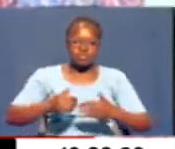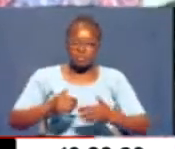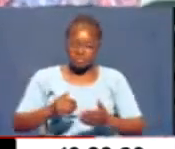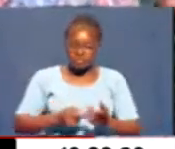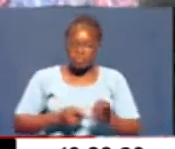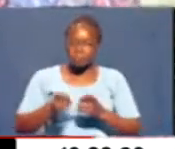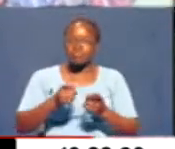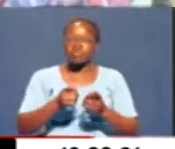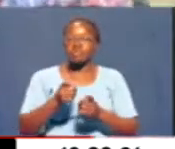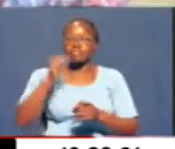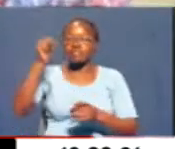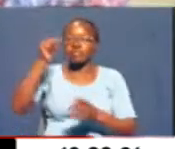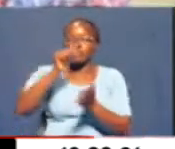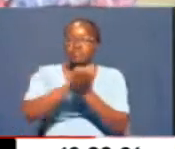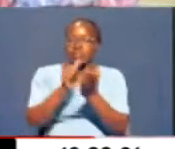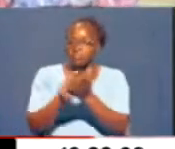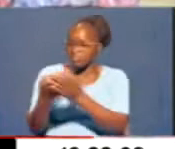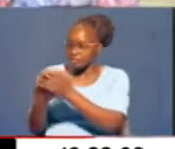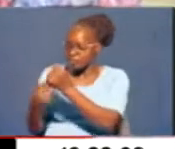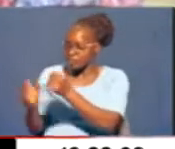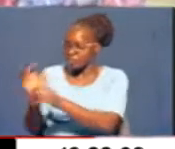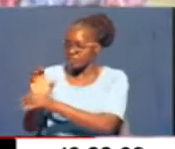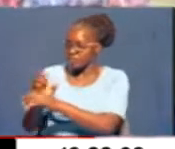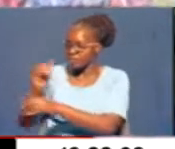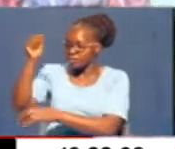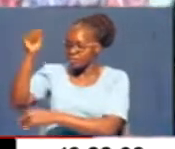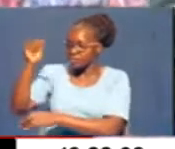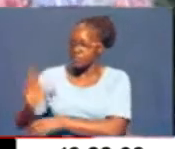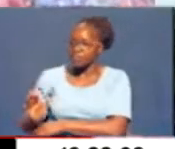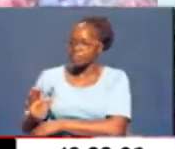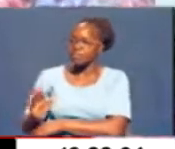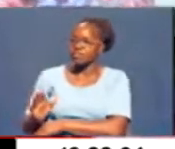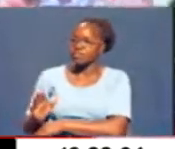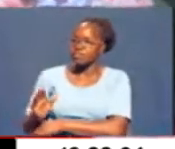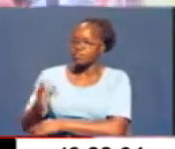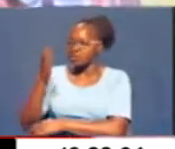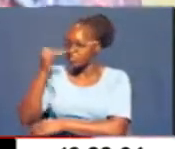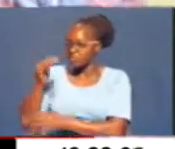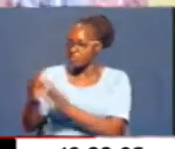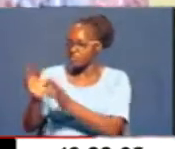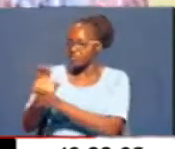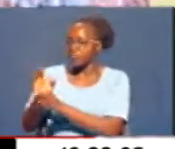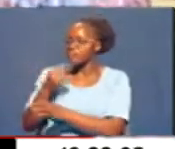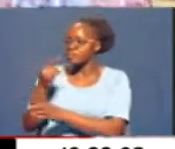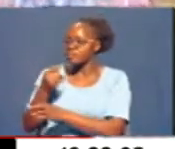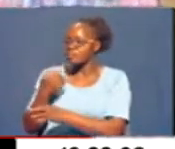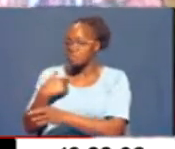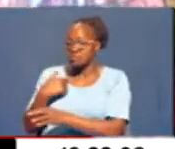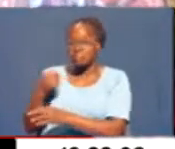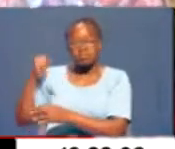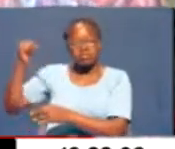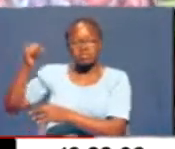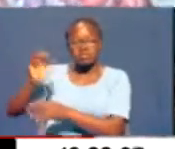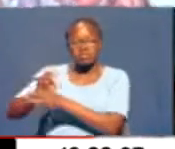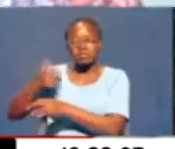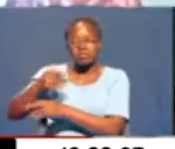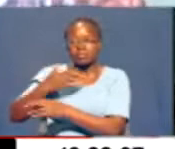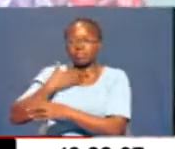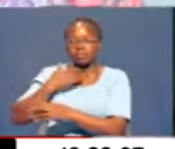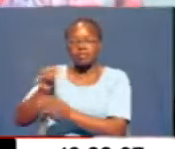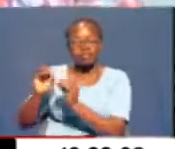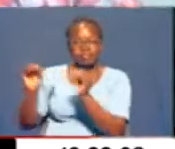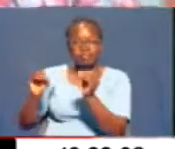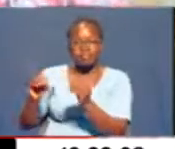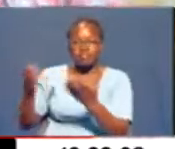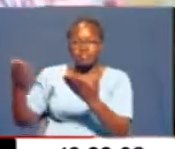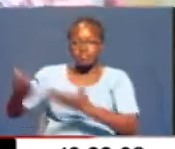is both the church and the politicians. Because if the church say we don't want politics in our church, we don't want to welcome any politician,